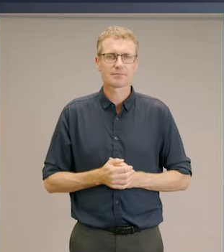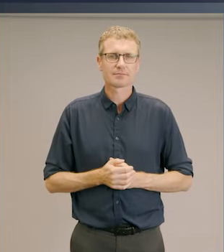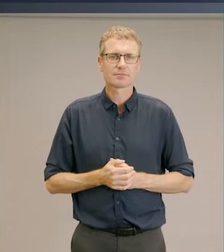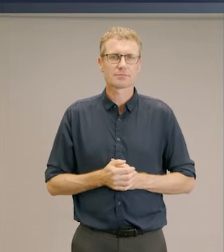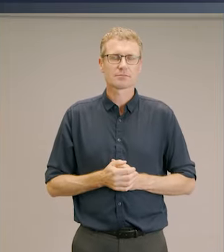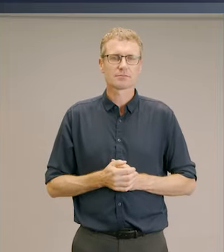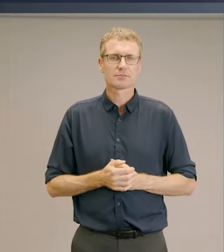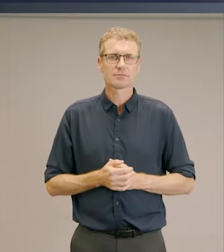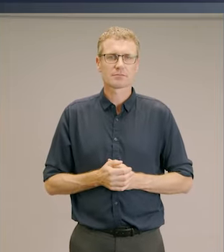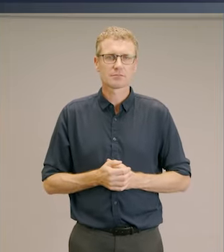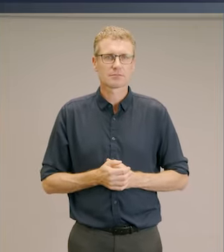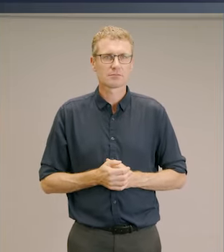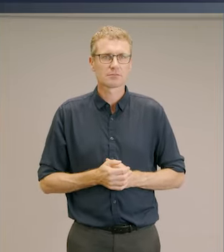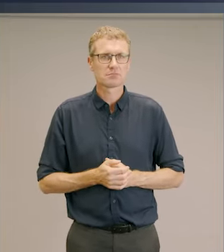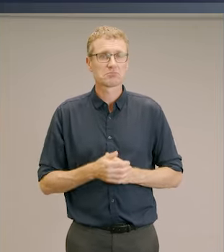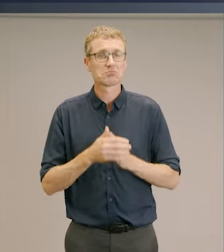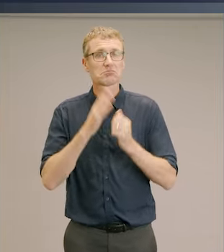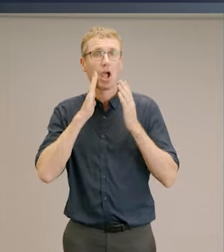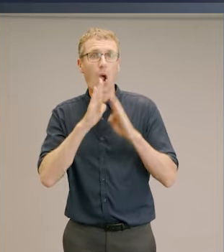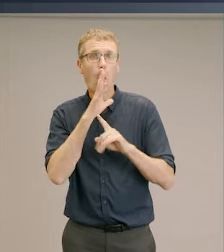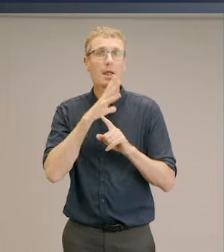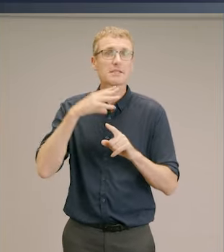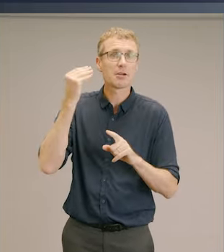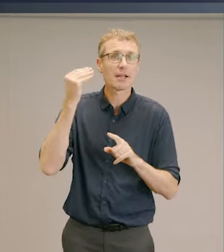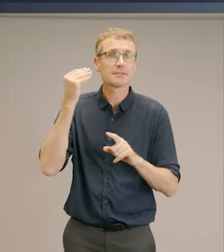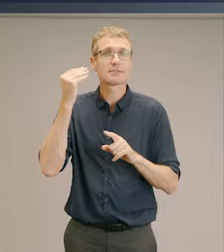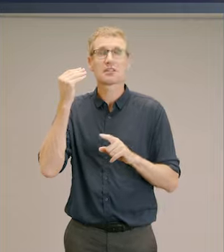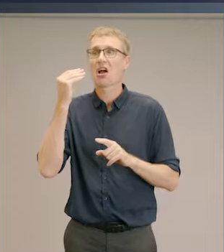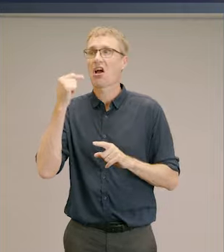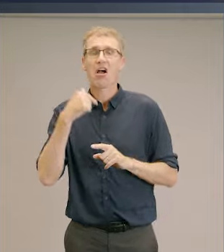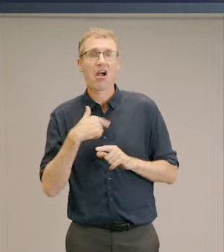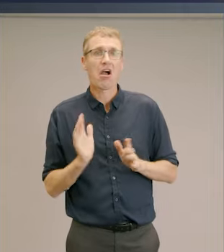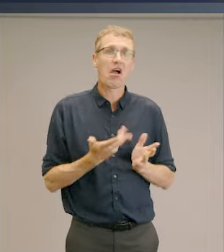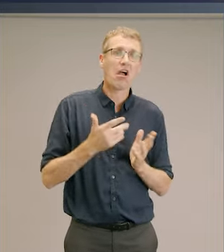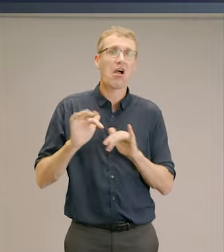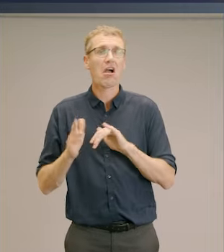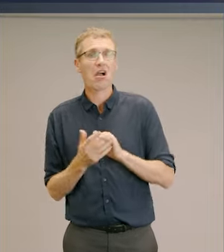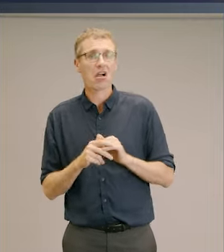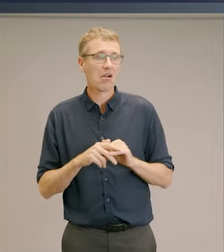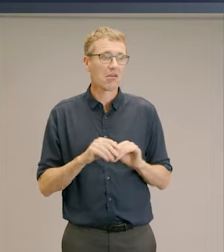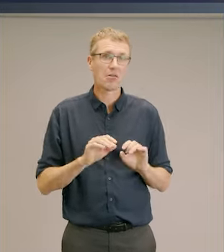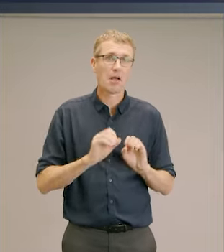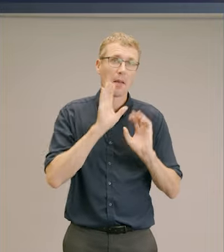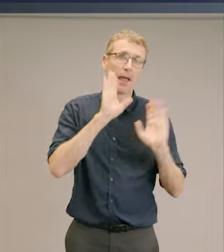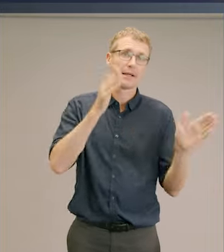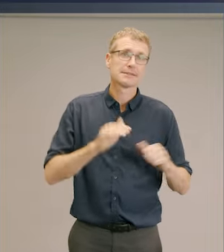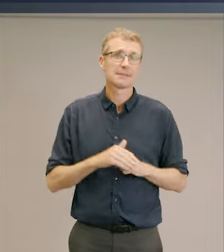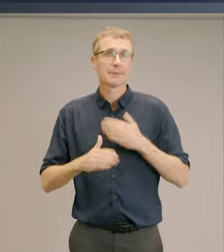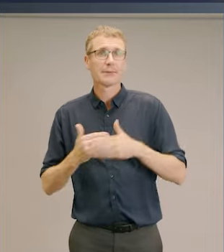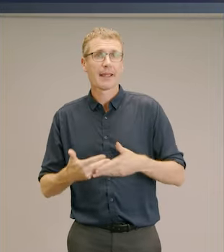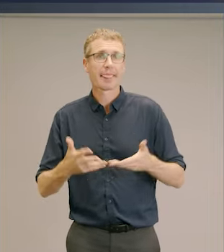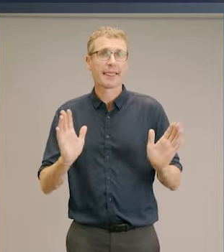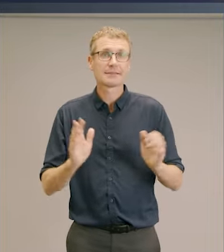It's like dynamite. It's where we get the word dynamite from. It's not just like wishy-washy, Holy Spirit, would you come? Like,